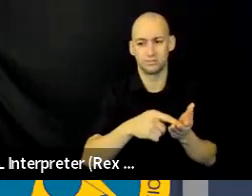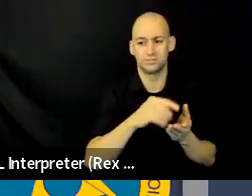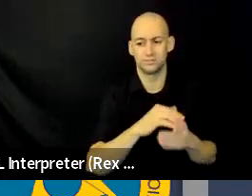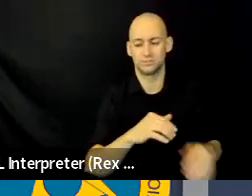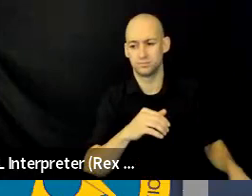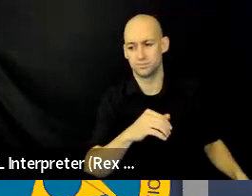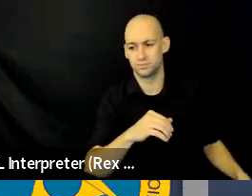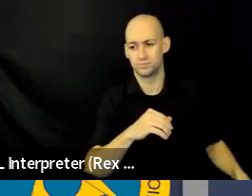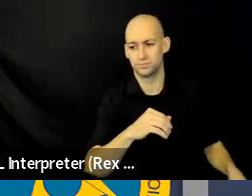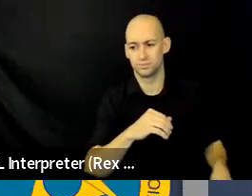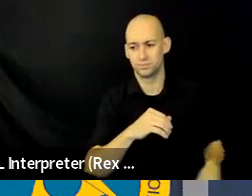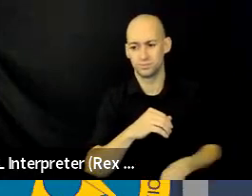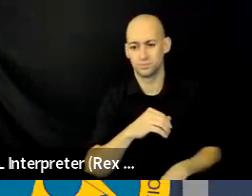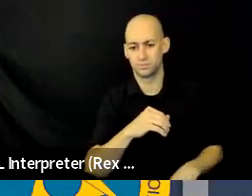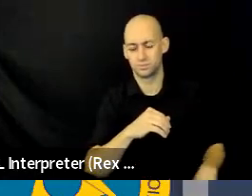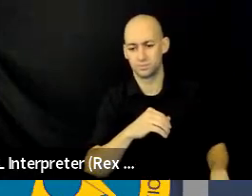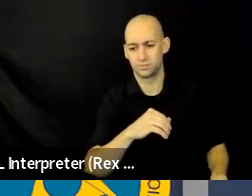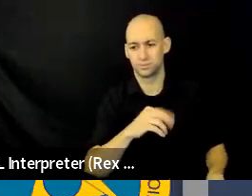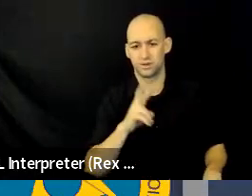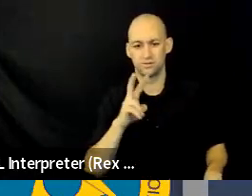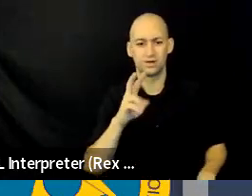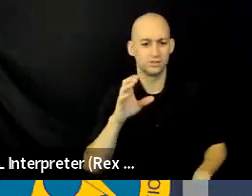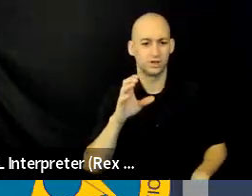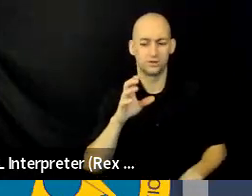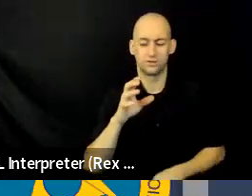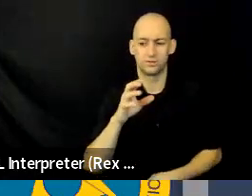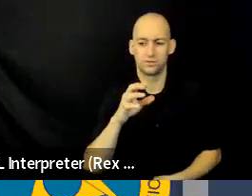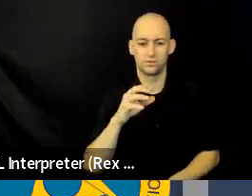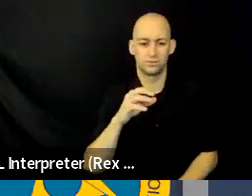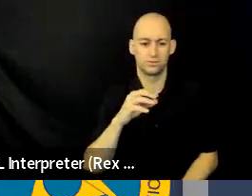Yes, Vice Chair? There may be others. Go ahead.